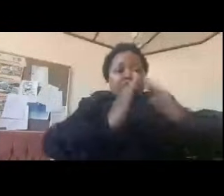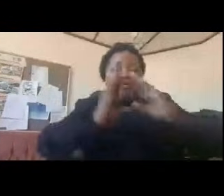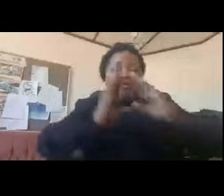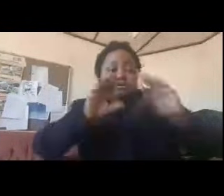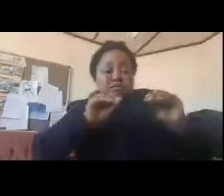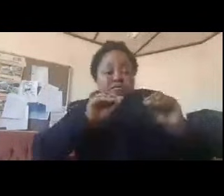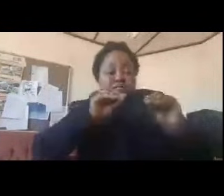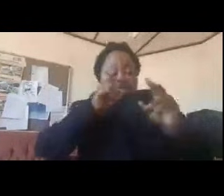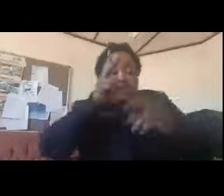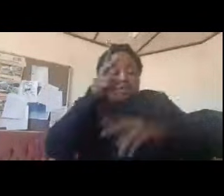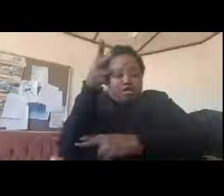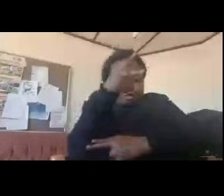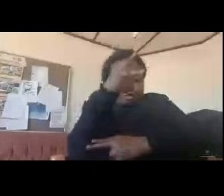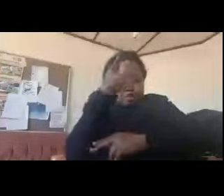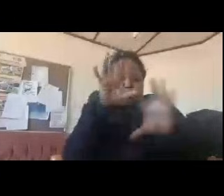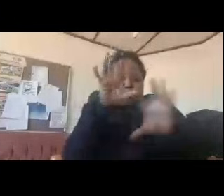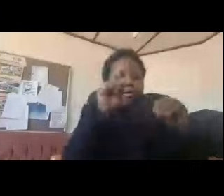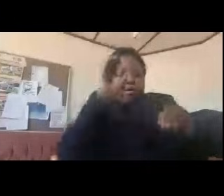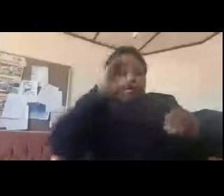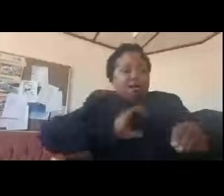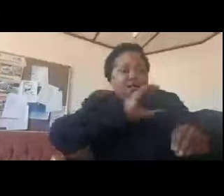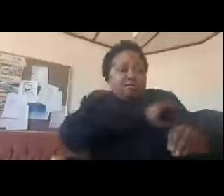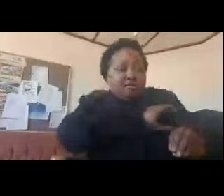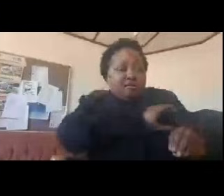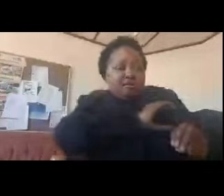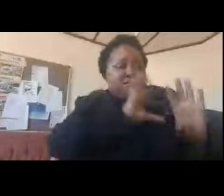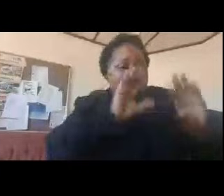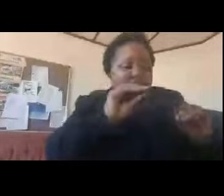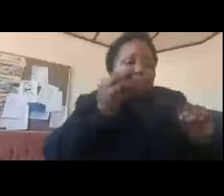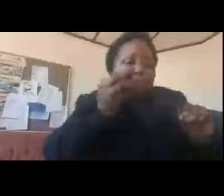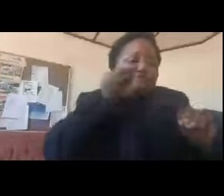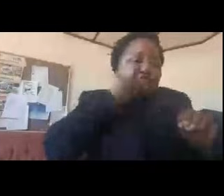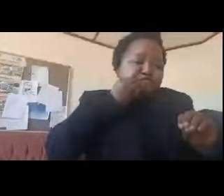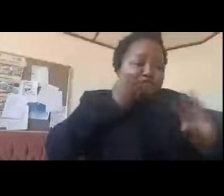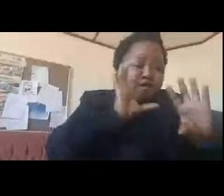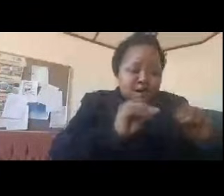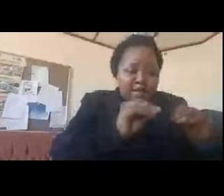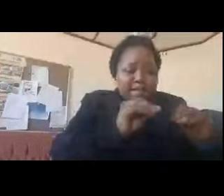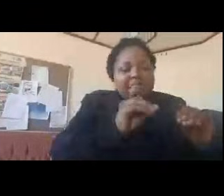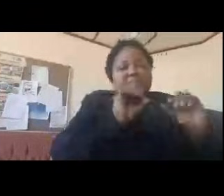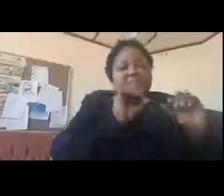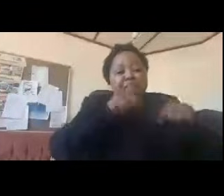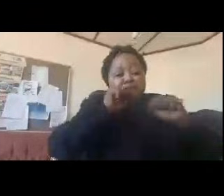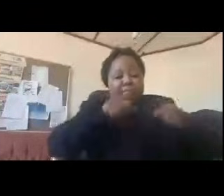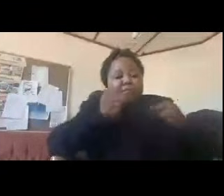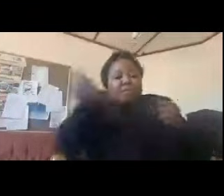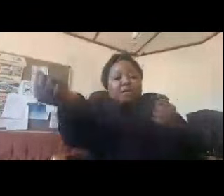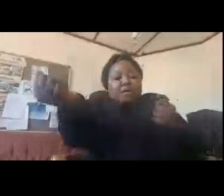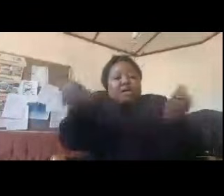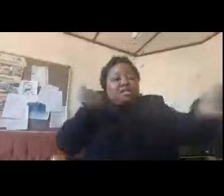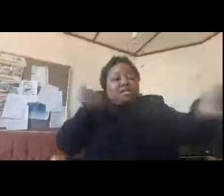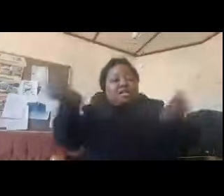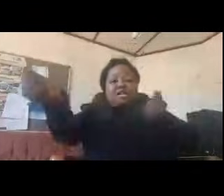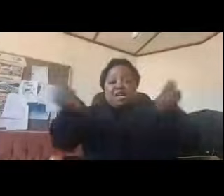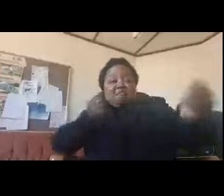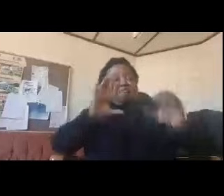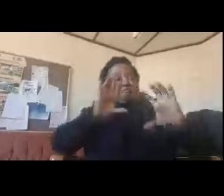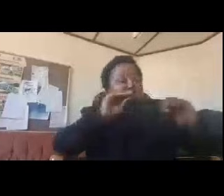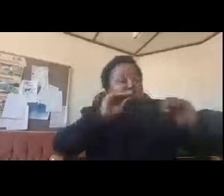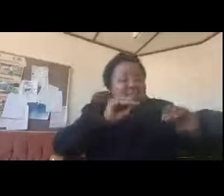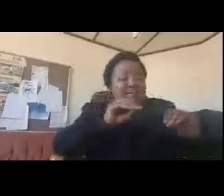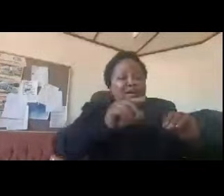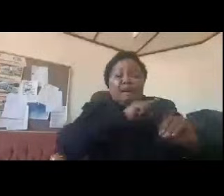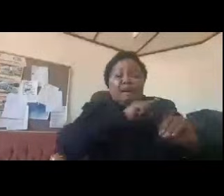and counseling. It's the best gym in town. They have. But why are they often